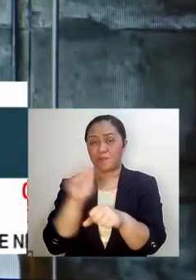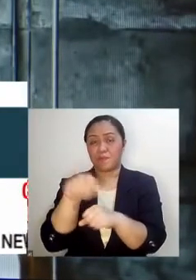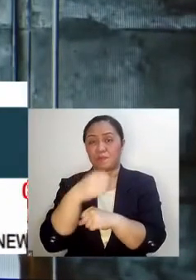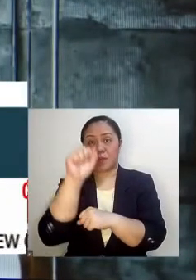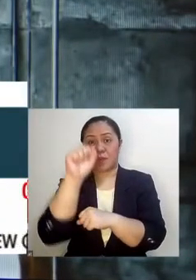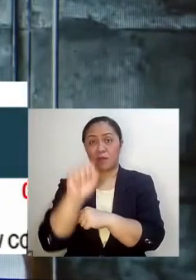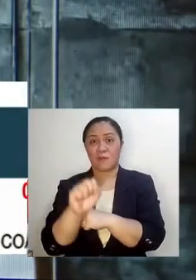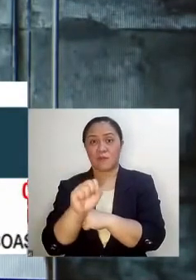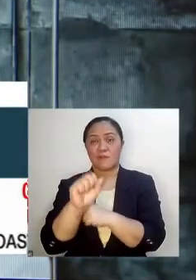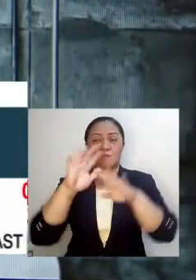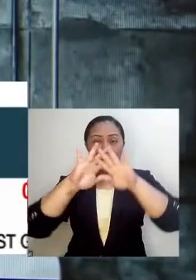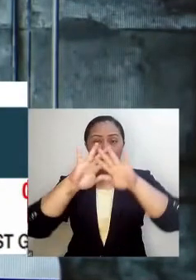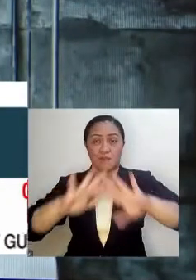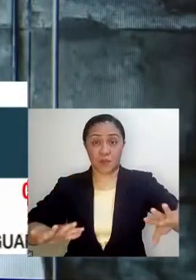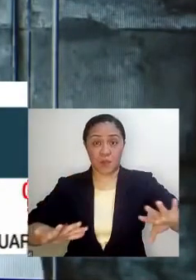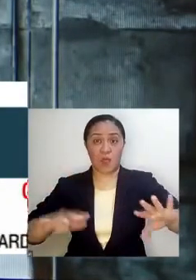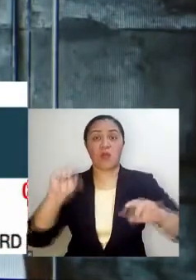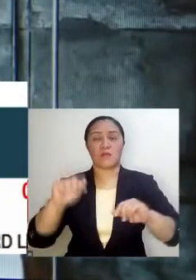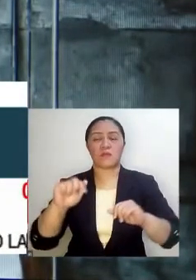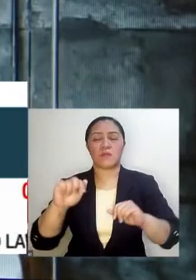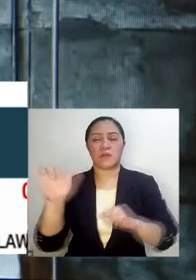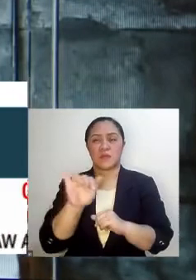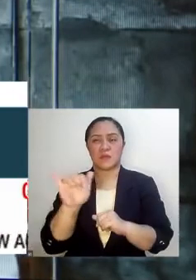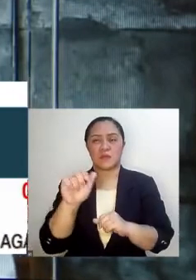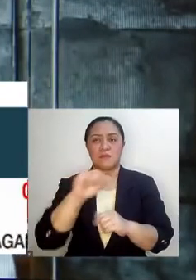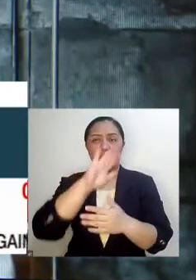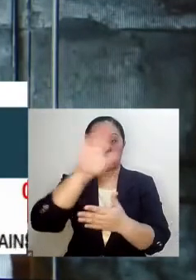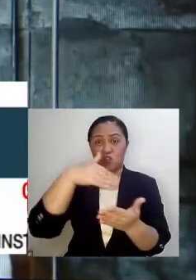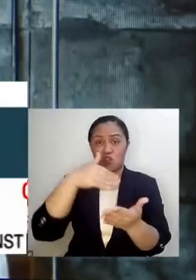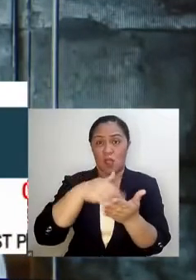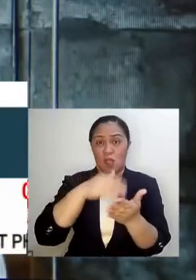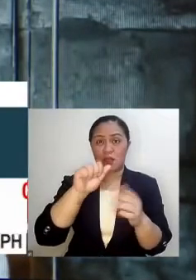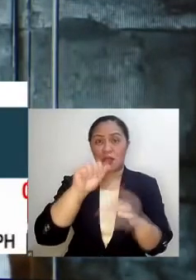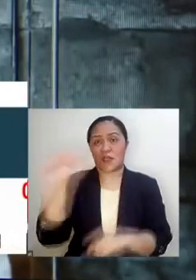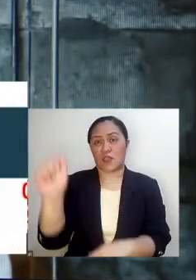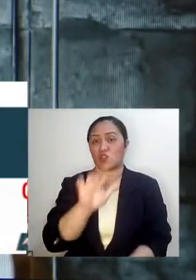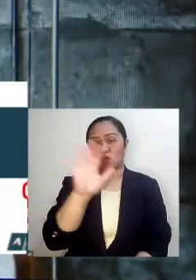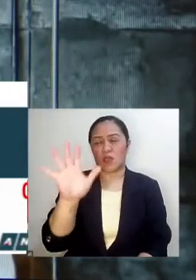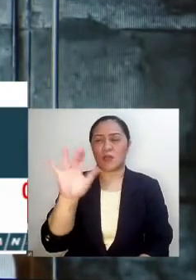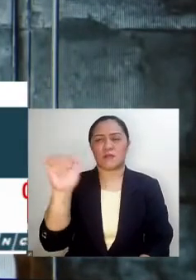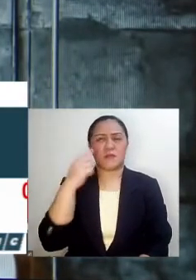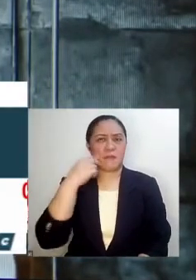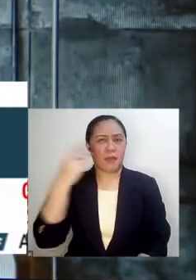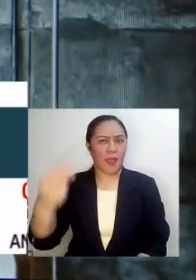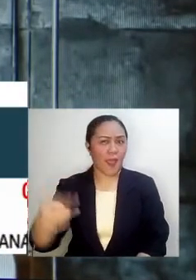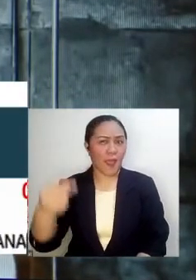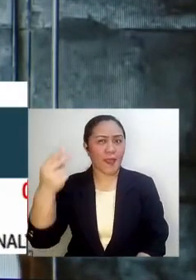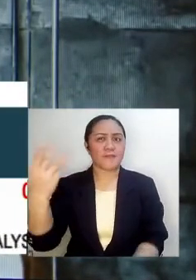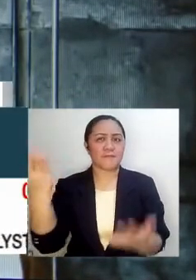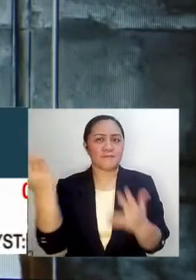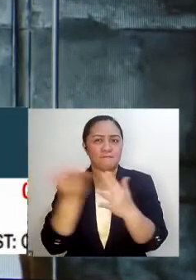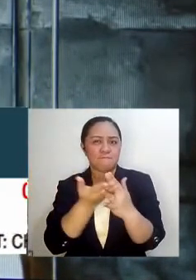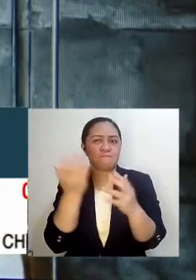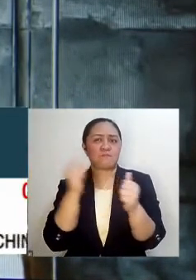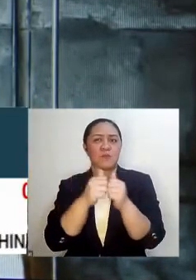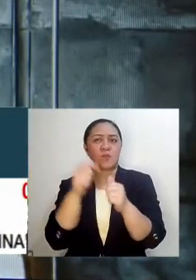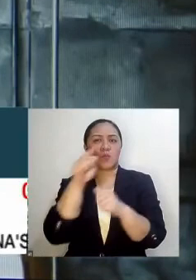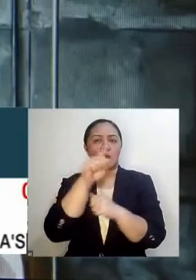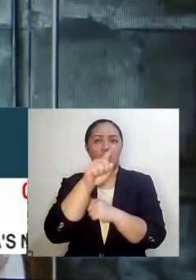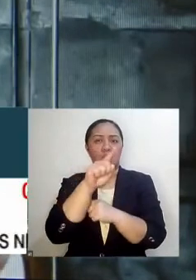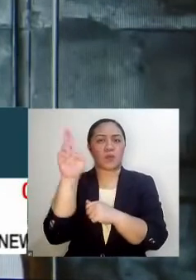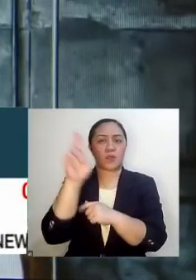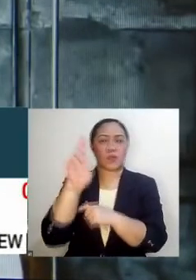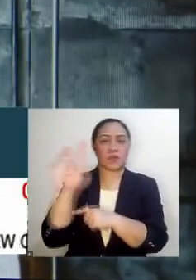also countries in Central Asia, because they have a high integration with the European value chain.